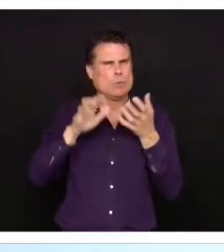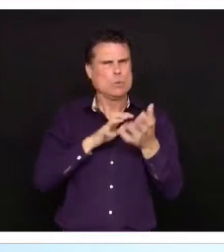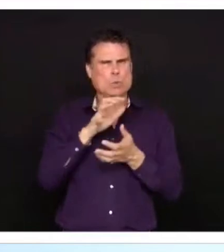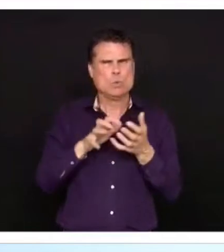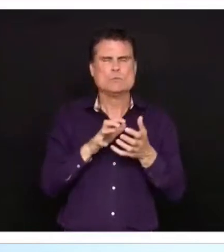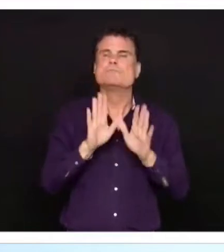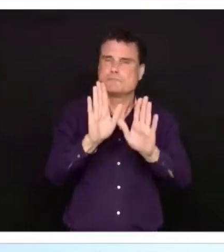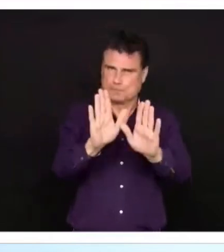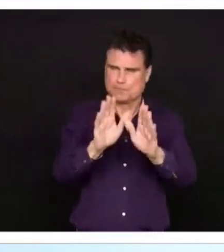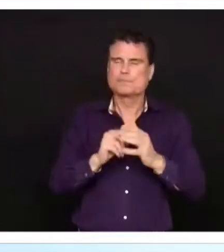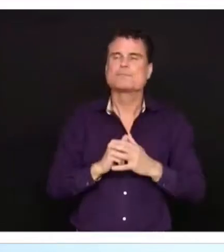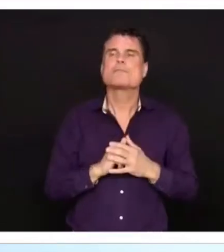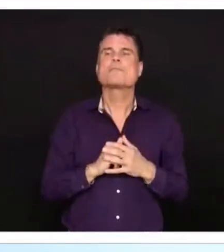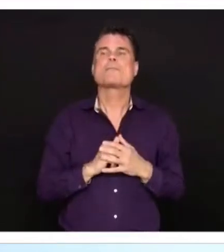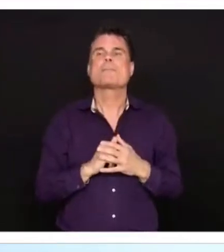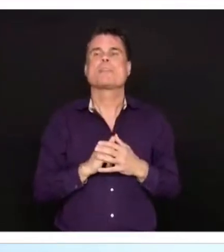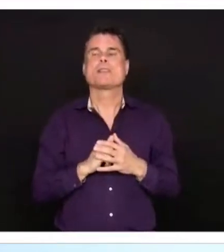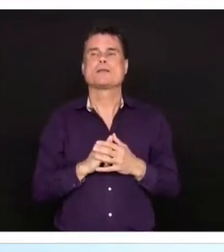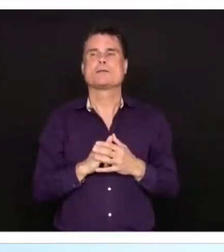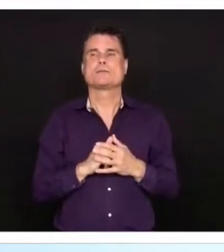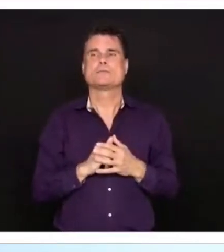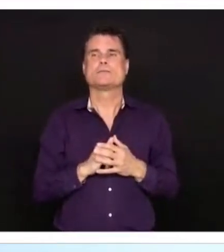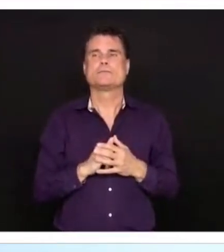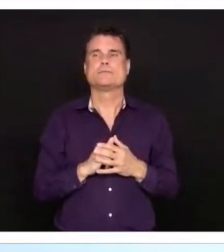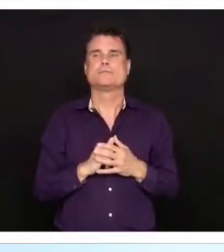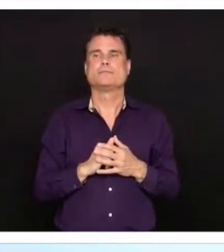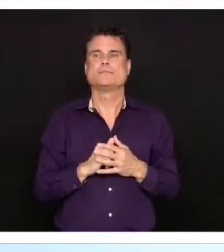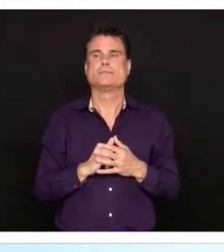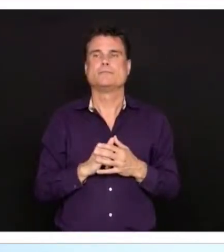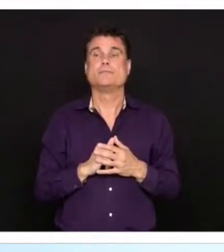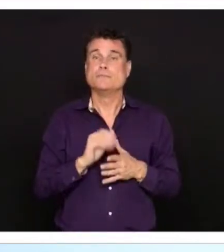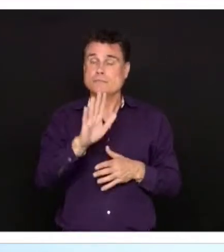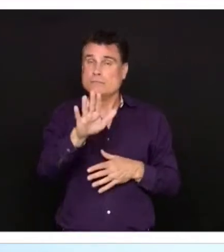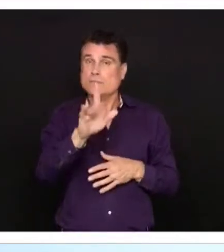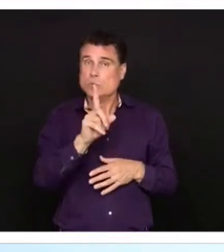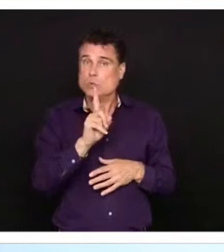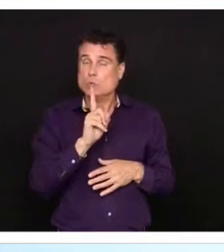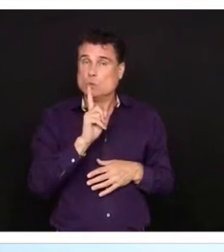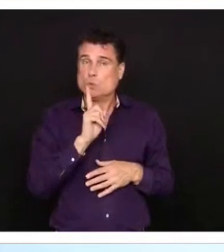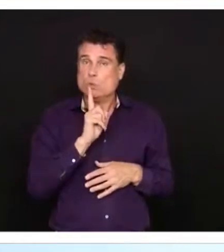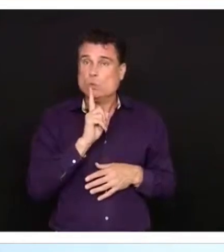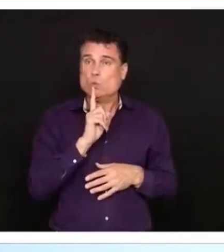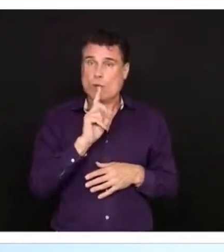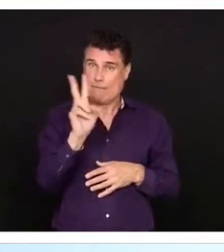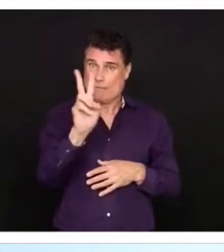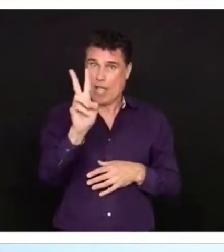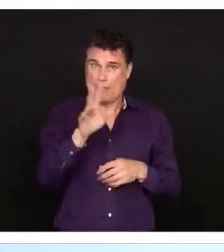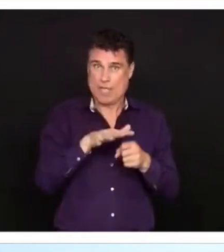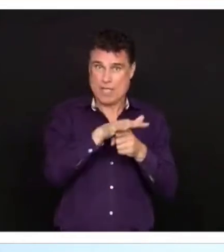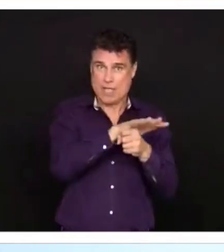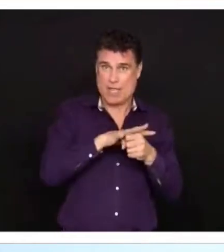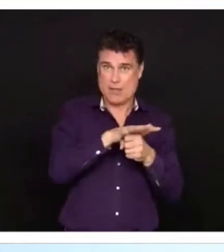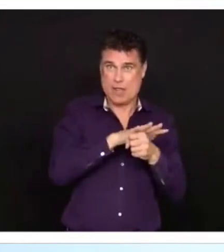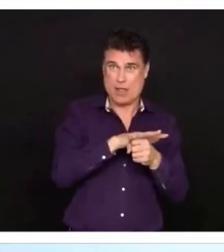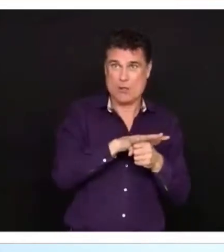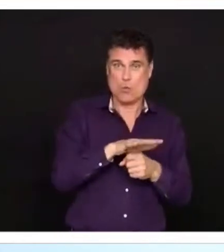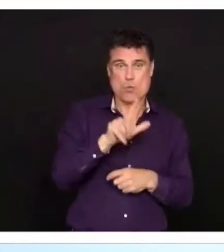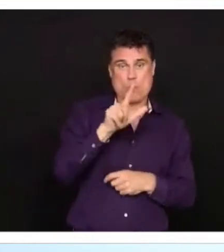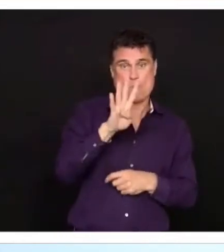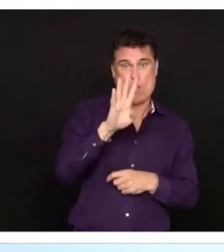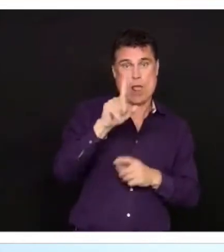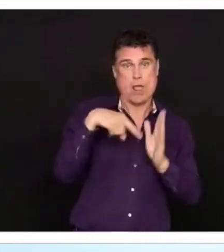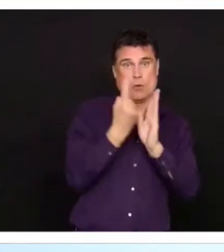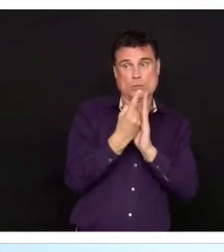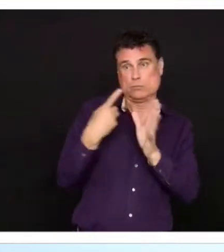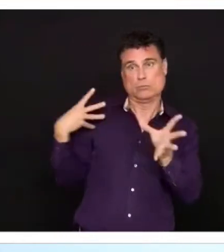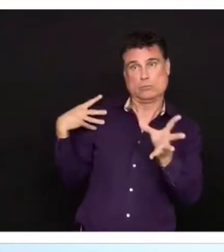despite a number of tests, hundreds of tests being done in Vancouver Coastal over the last 24 hours. So that is a true reflection